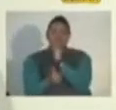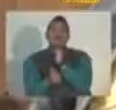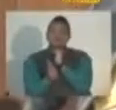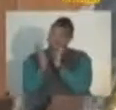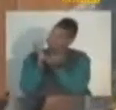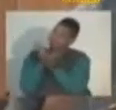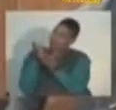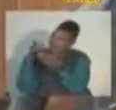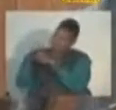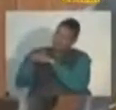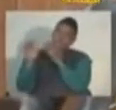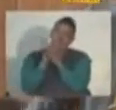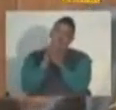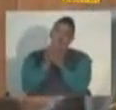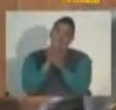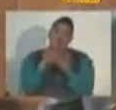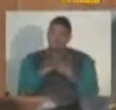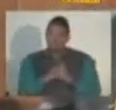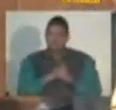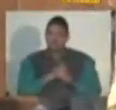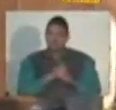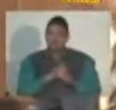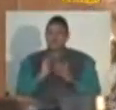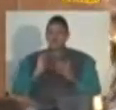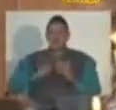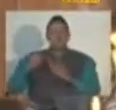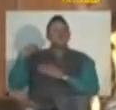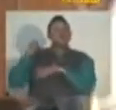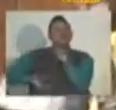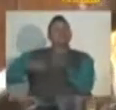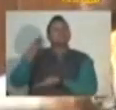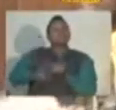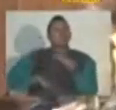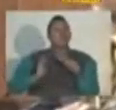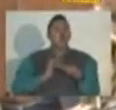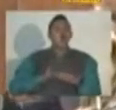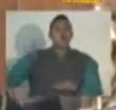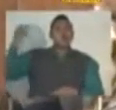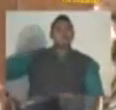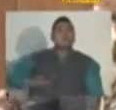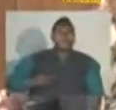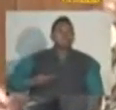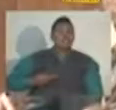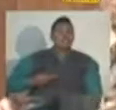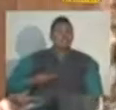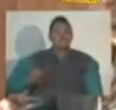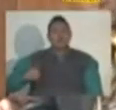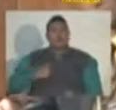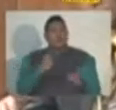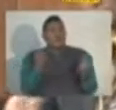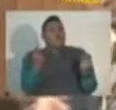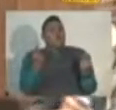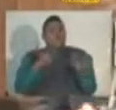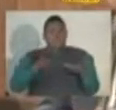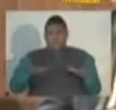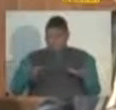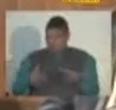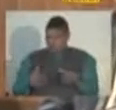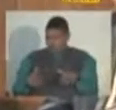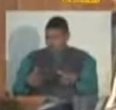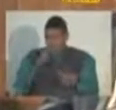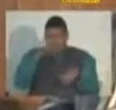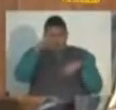here. And so, Mr. Speaker, it has been our tradition, our history, that we place children coming